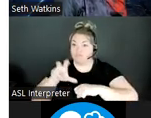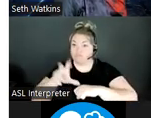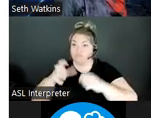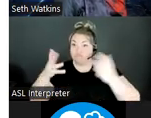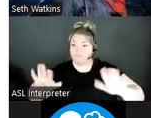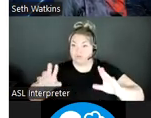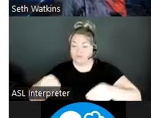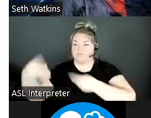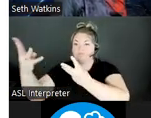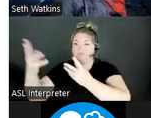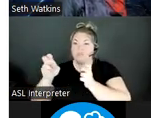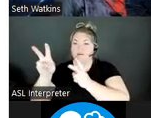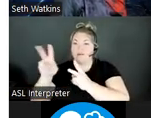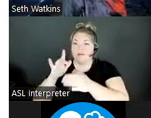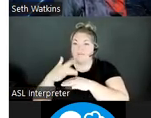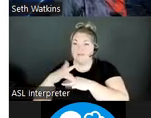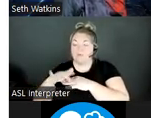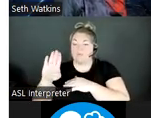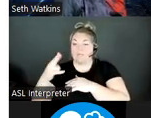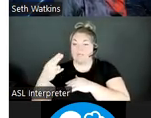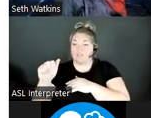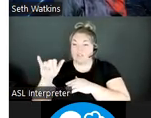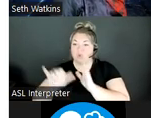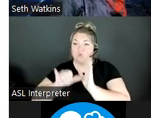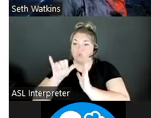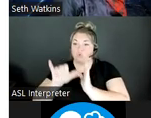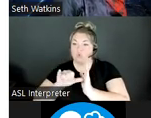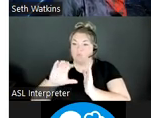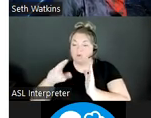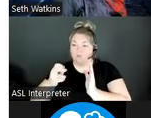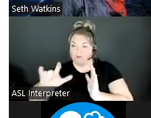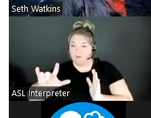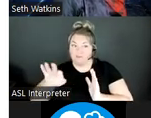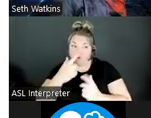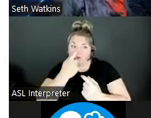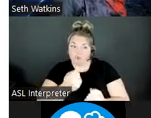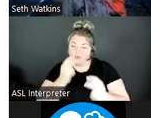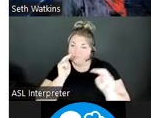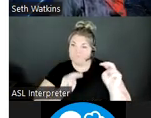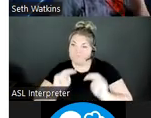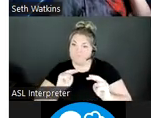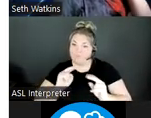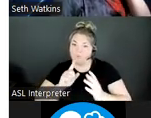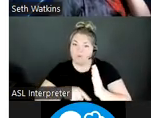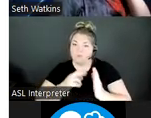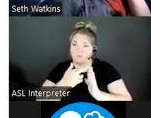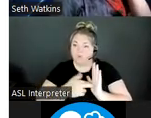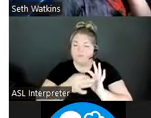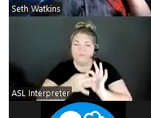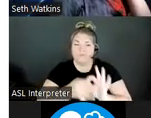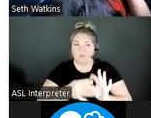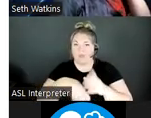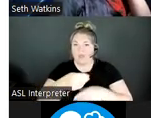on the BHA's YouTube channel. If anyone's interested in what are the rules around outpatient services, what are